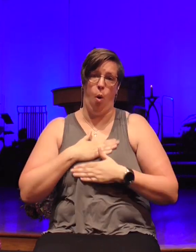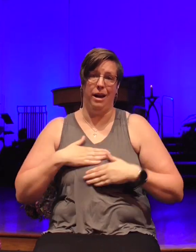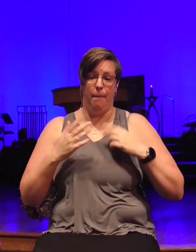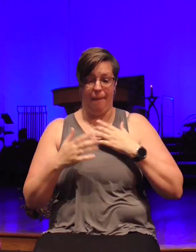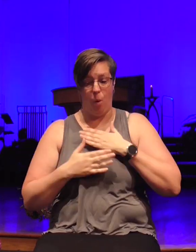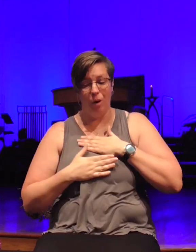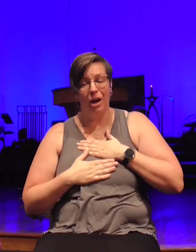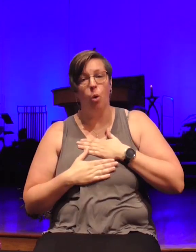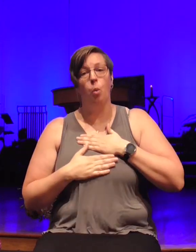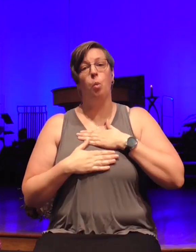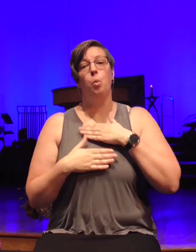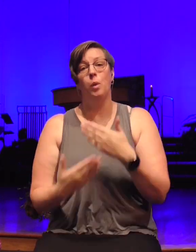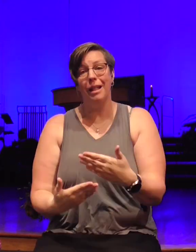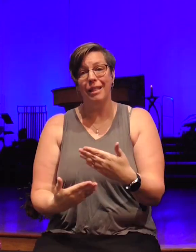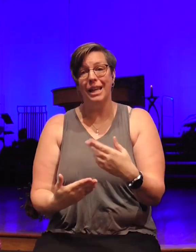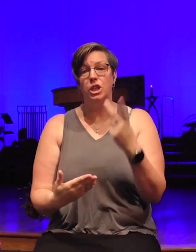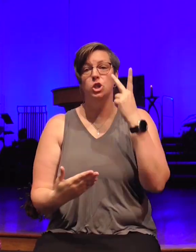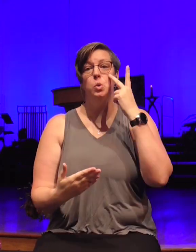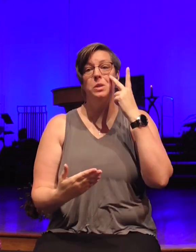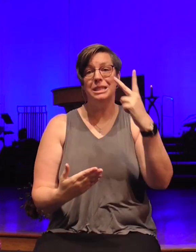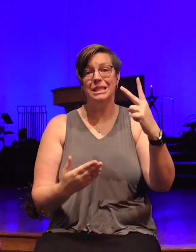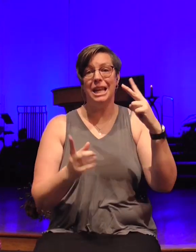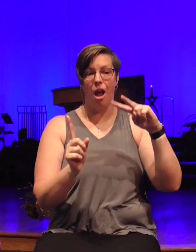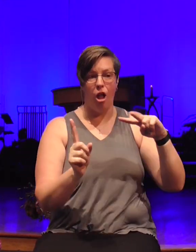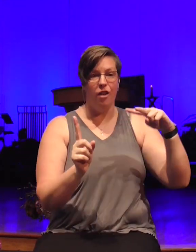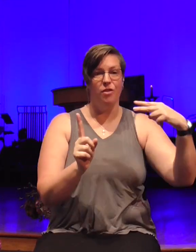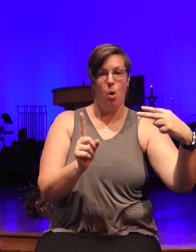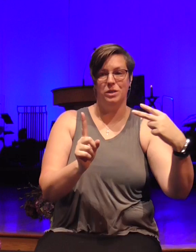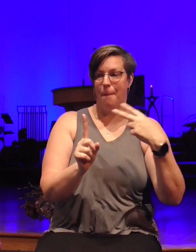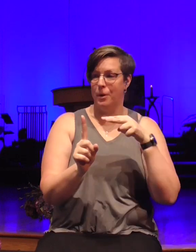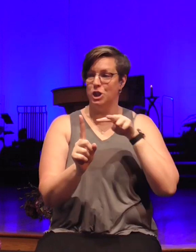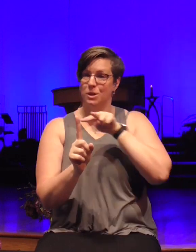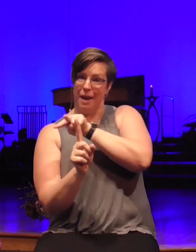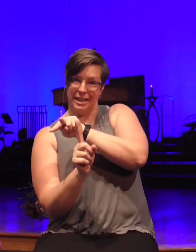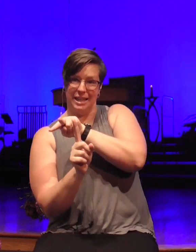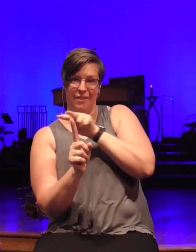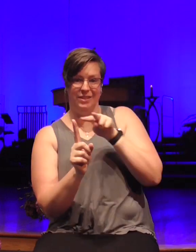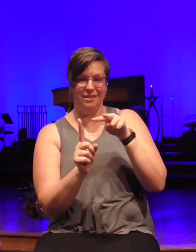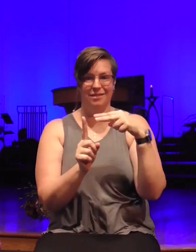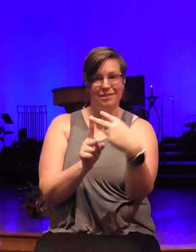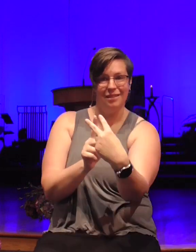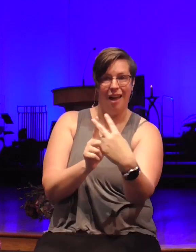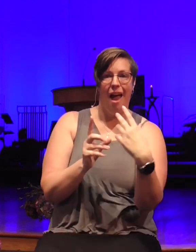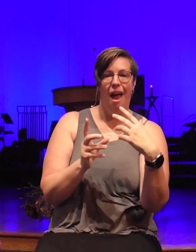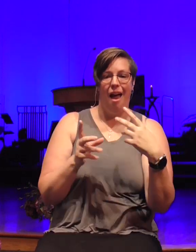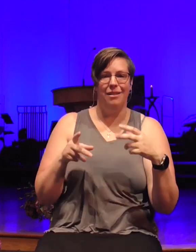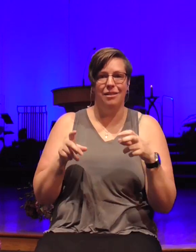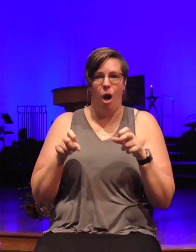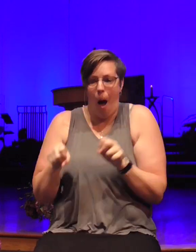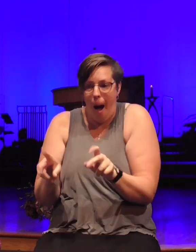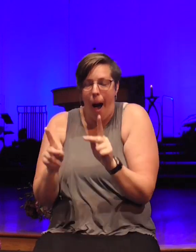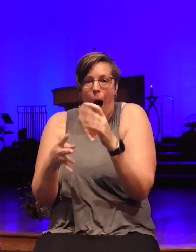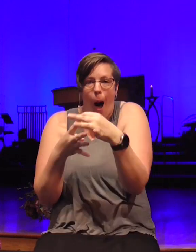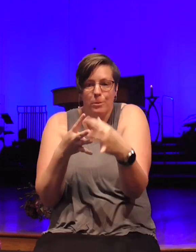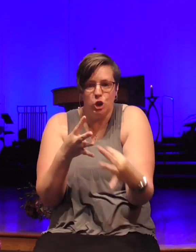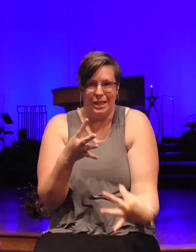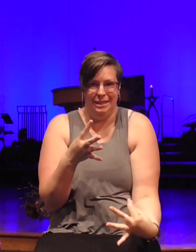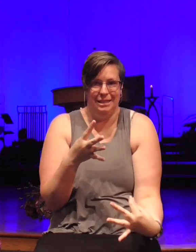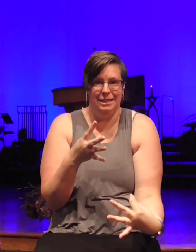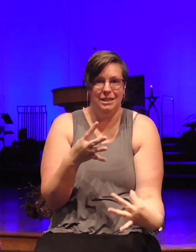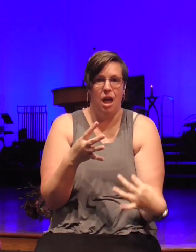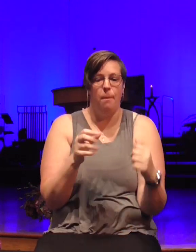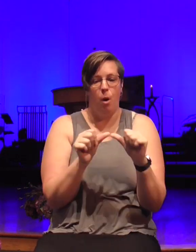willing to see many sides and see many options, and while being willing to continue to